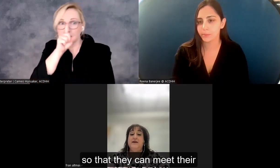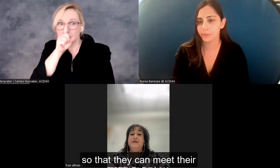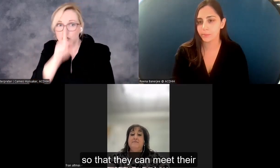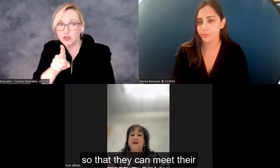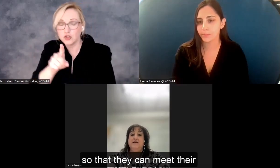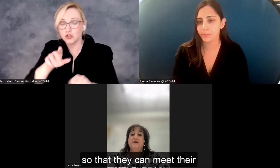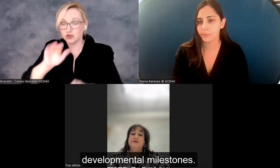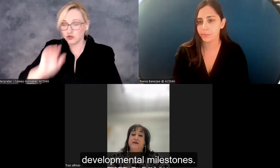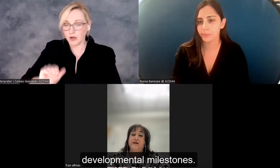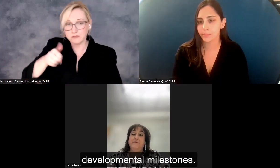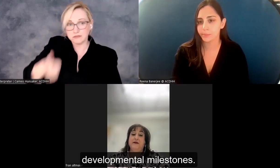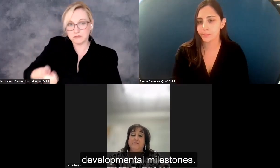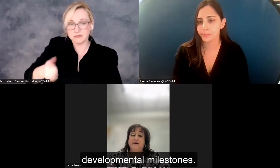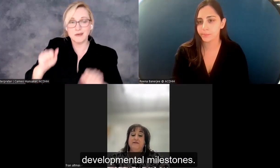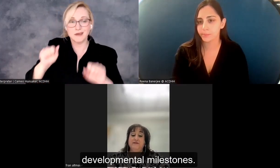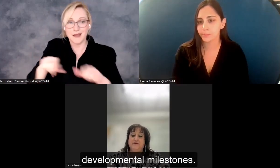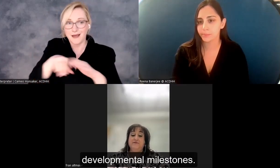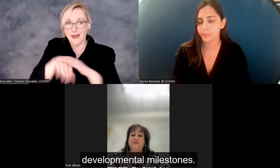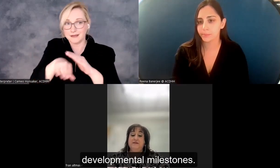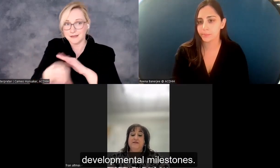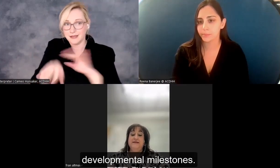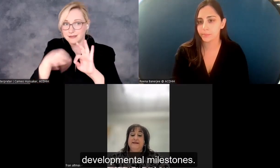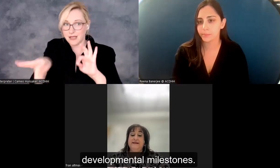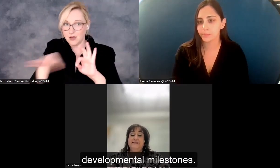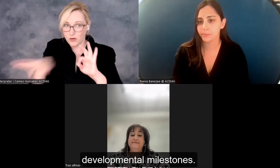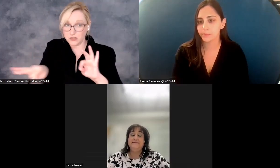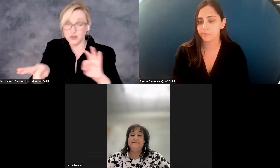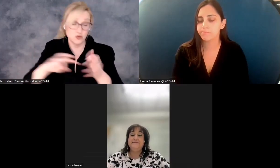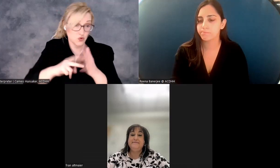so that they can meet their developmental milestones.